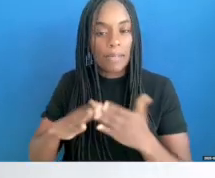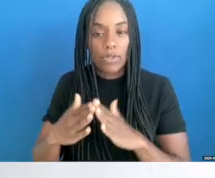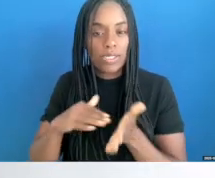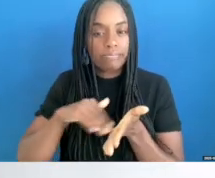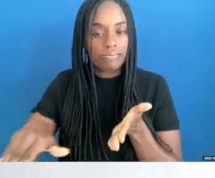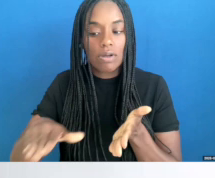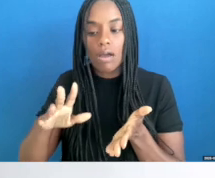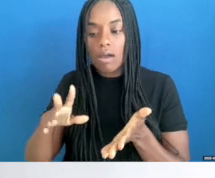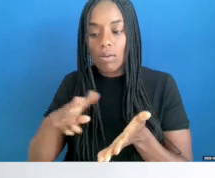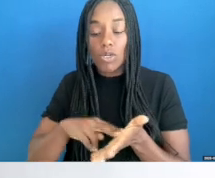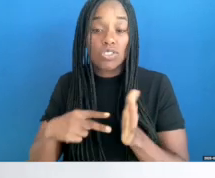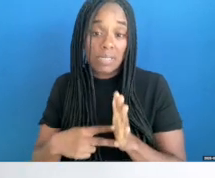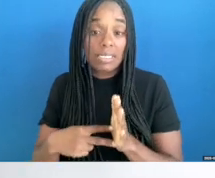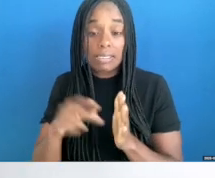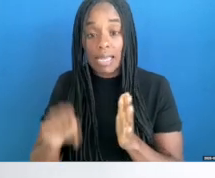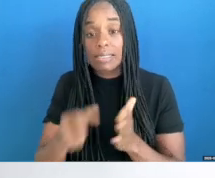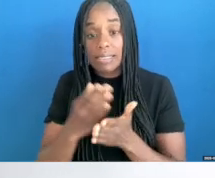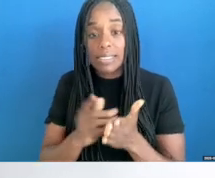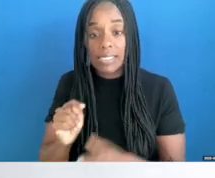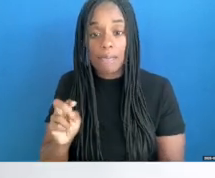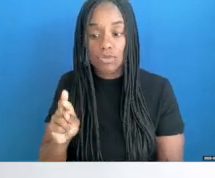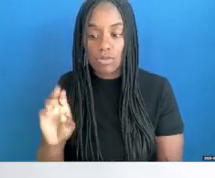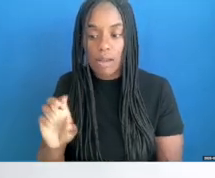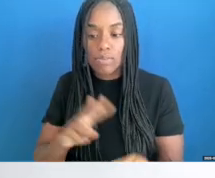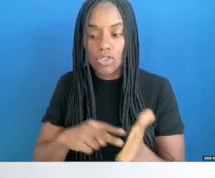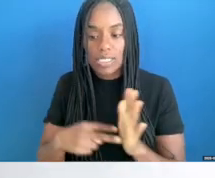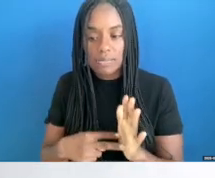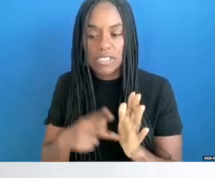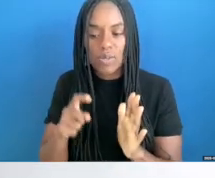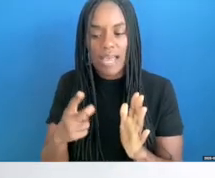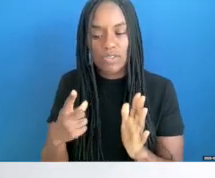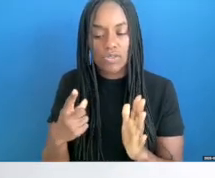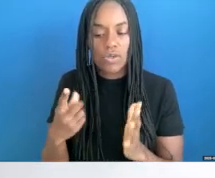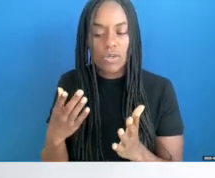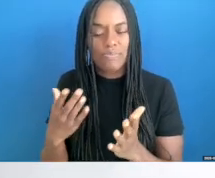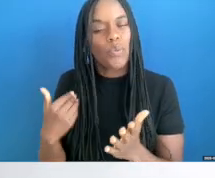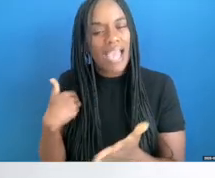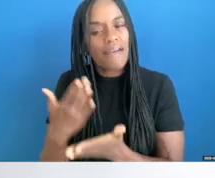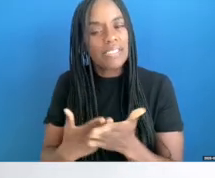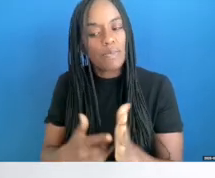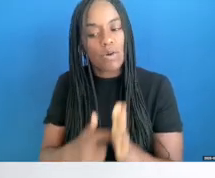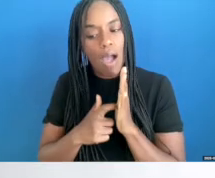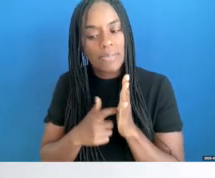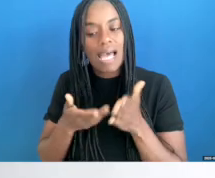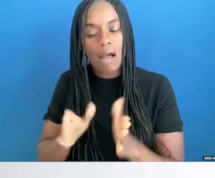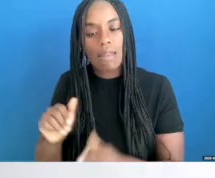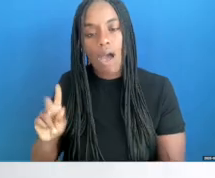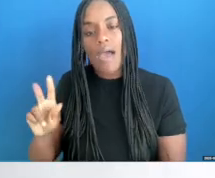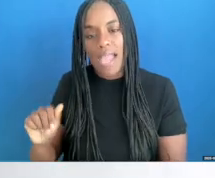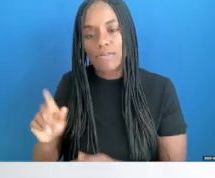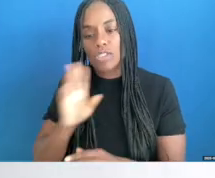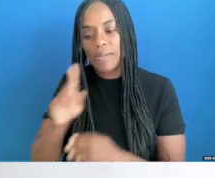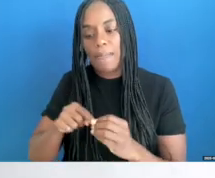and sometimes just looks like spending requirements that happen au naturel. But I'll let Ava speak to the tribal set asides within her program, and if others want